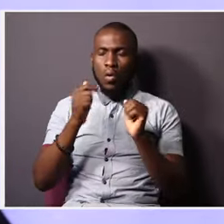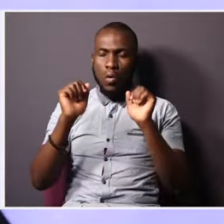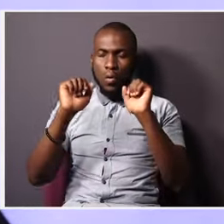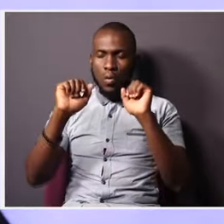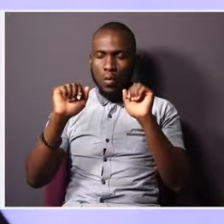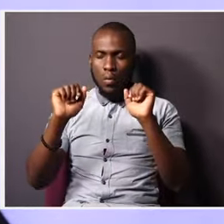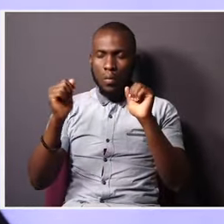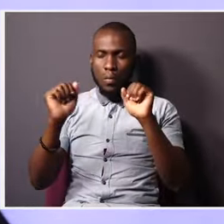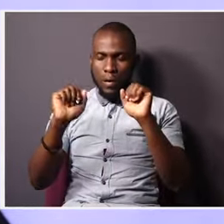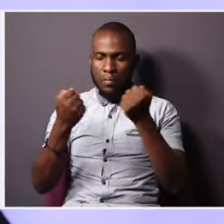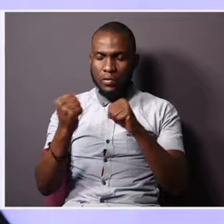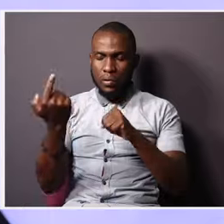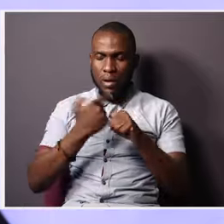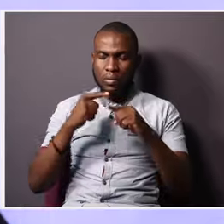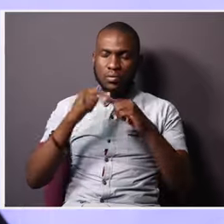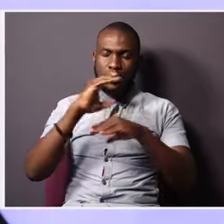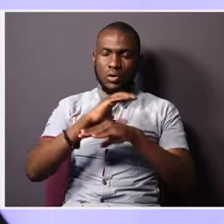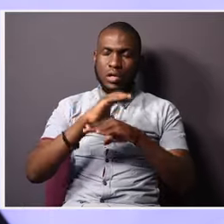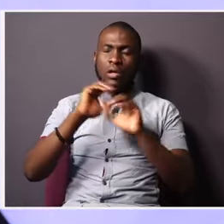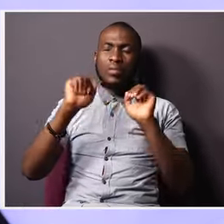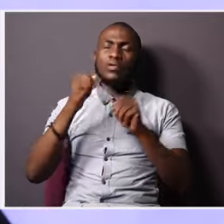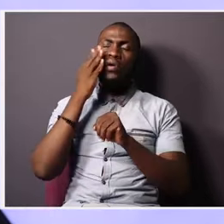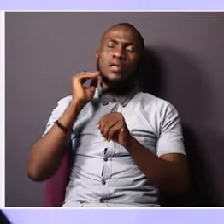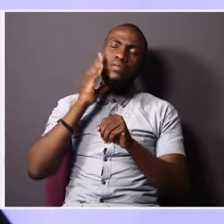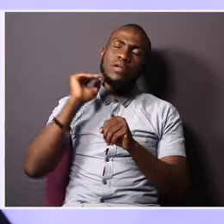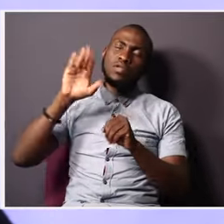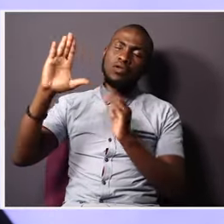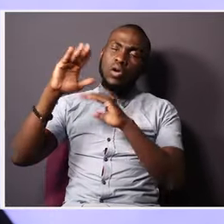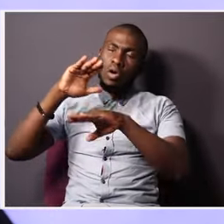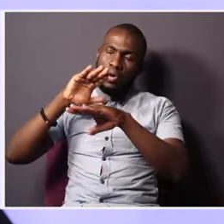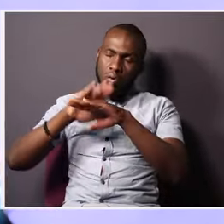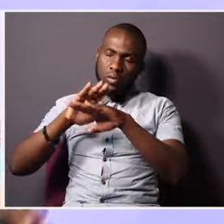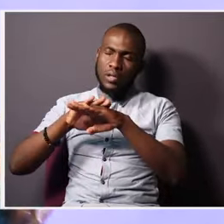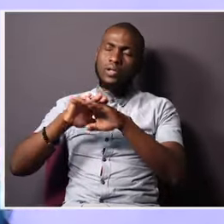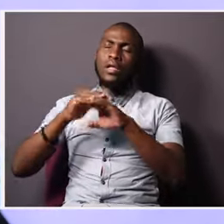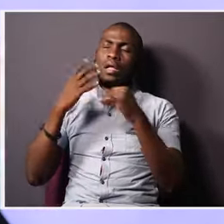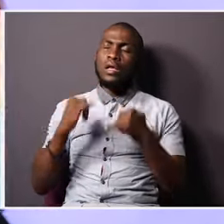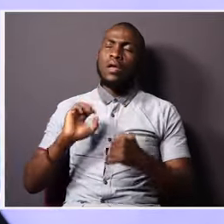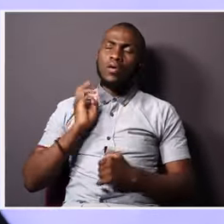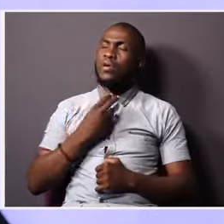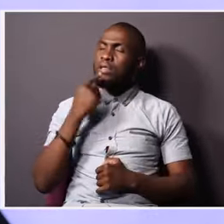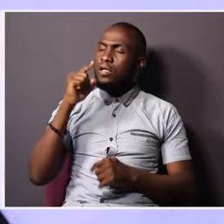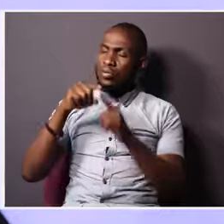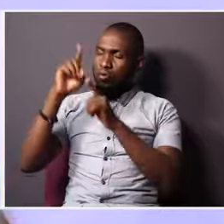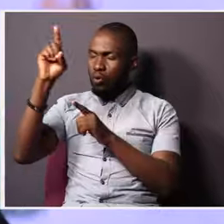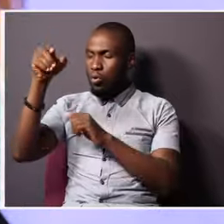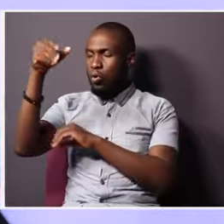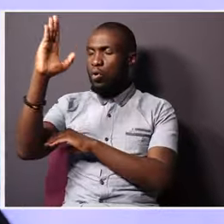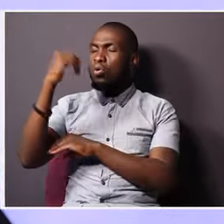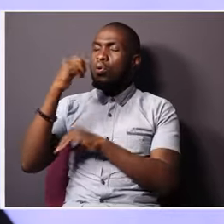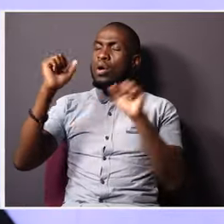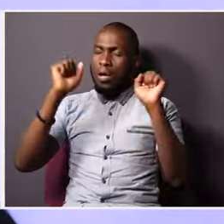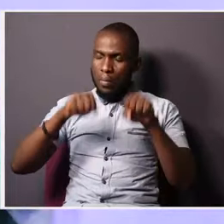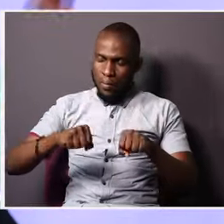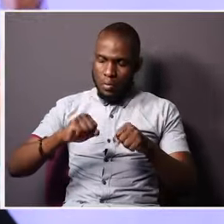to physically go to church, that they can experience your goodness over this platform. And now we say unto you, oh God, who is